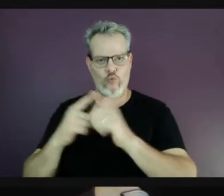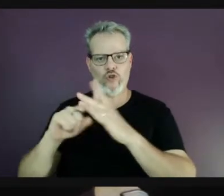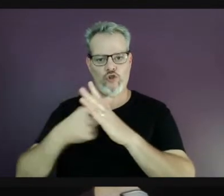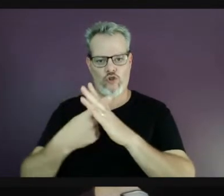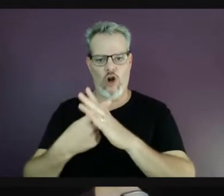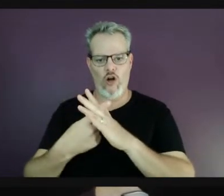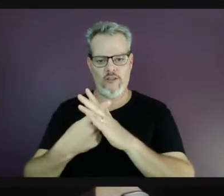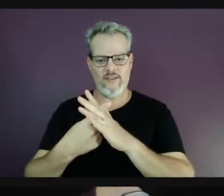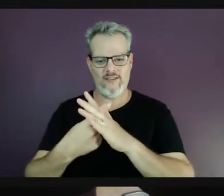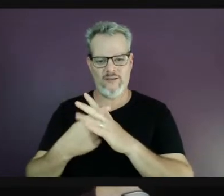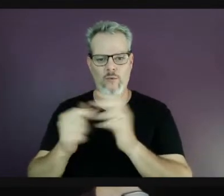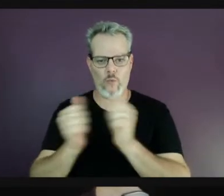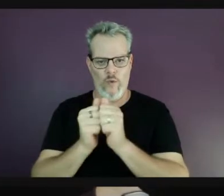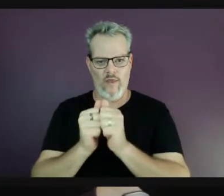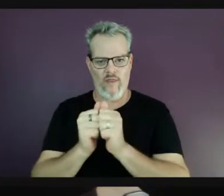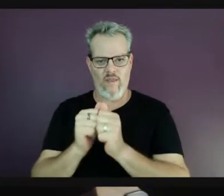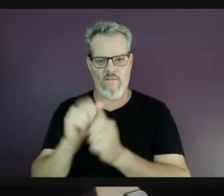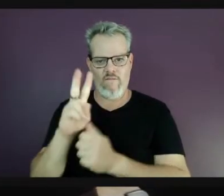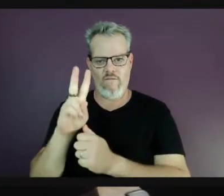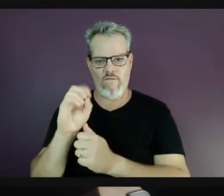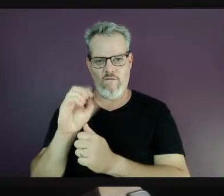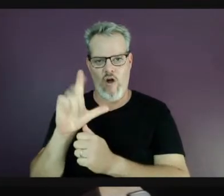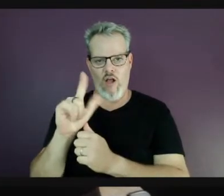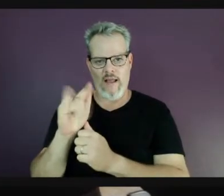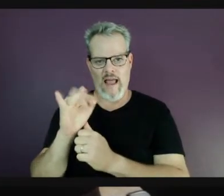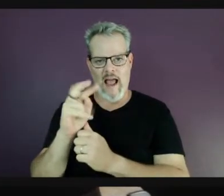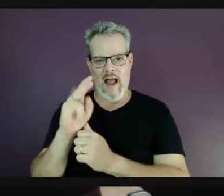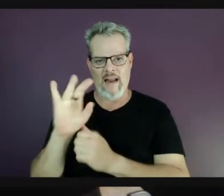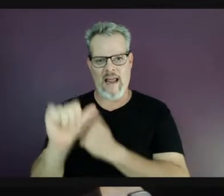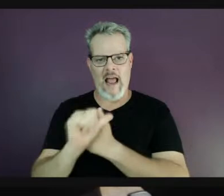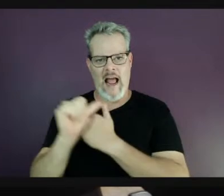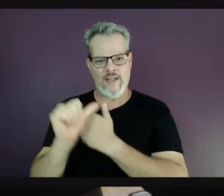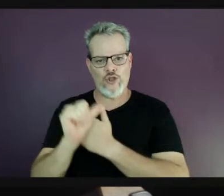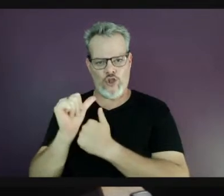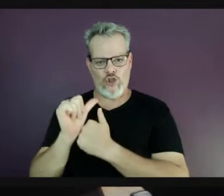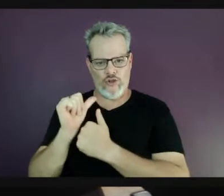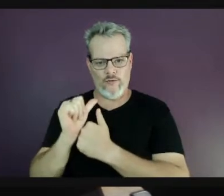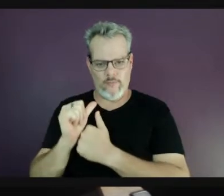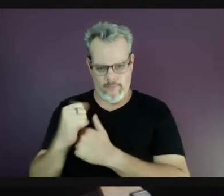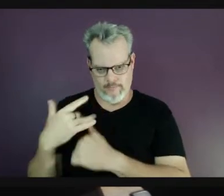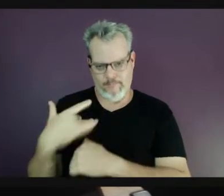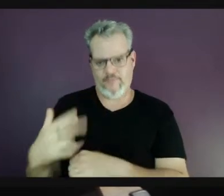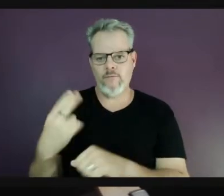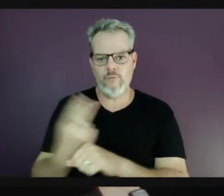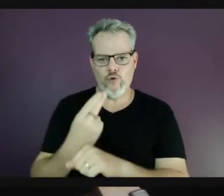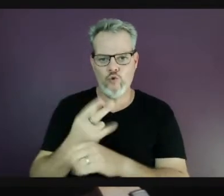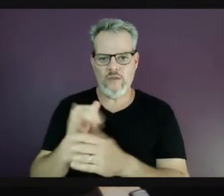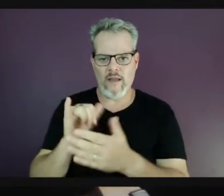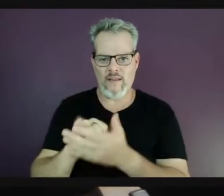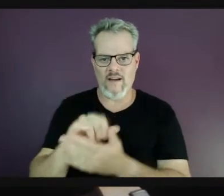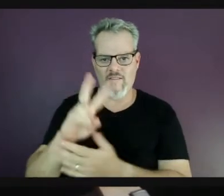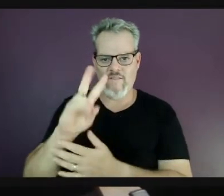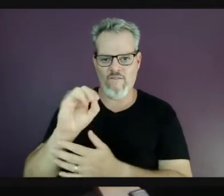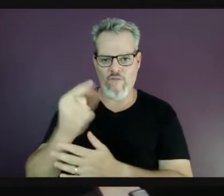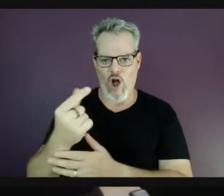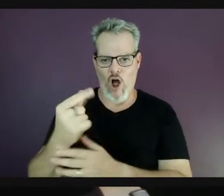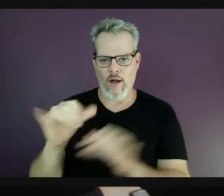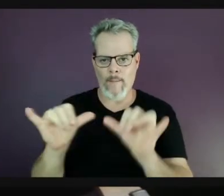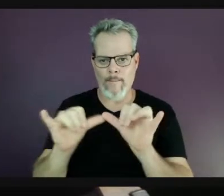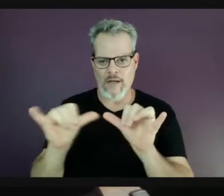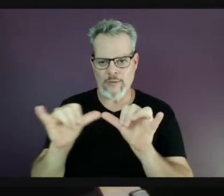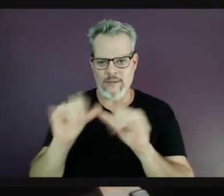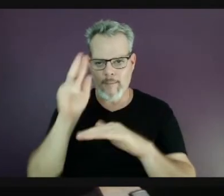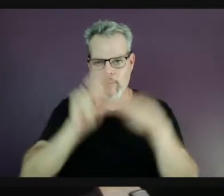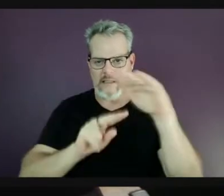out of the way, our volcanic hazard summary. We, as usual, are using the VOG Measurement and Prediction Project from the University of Hawaii at